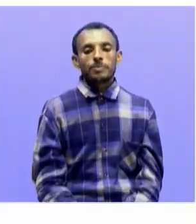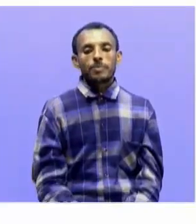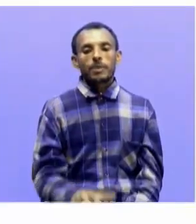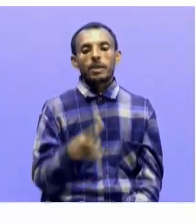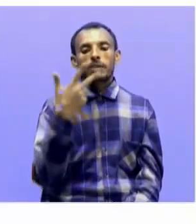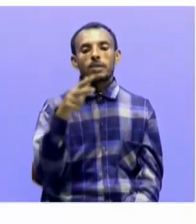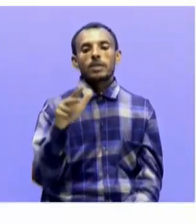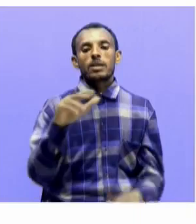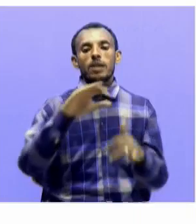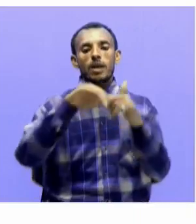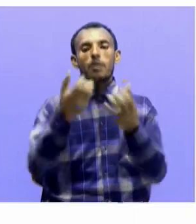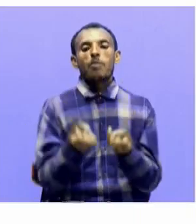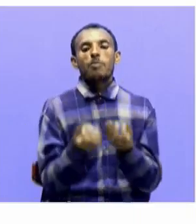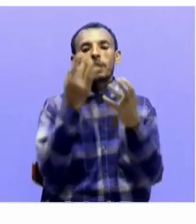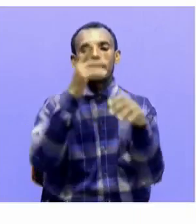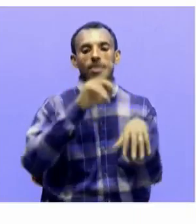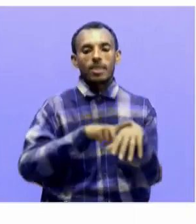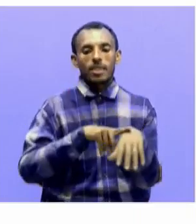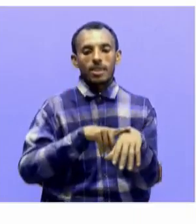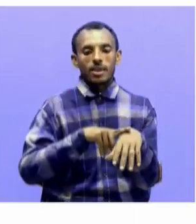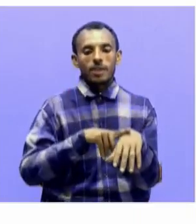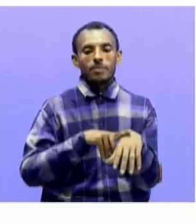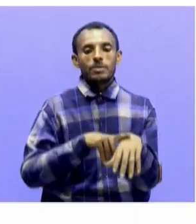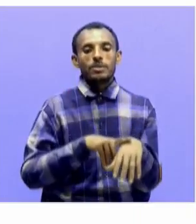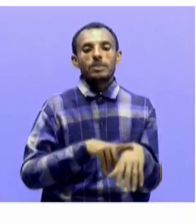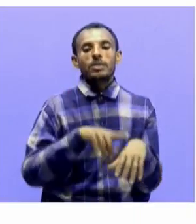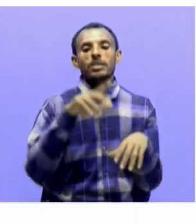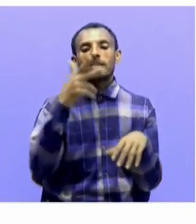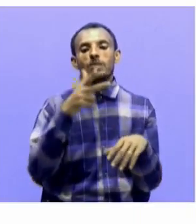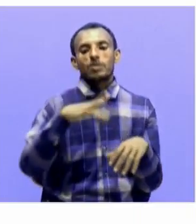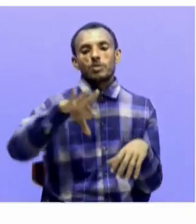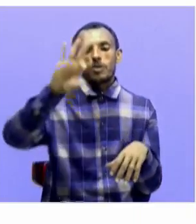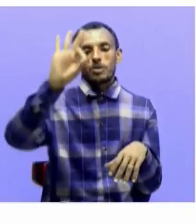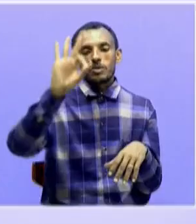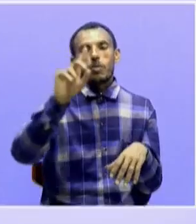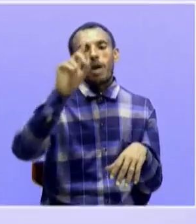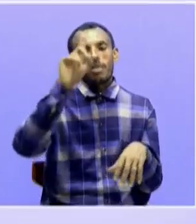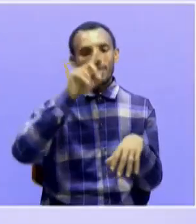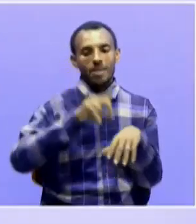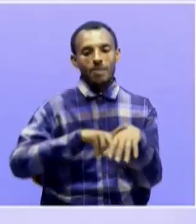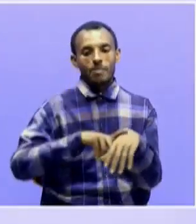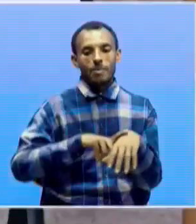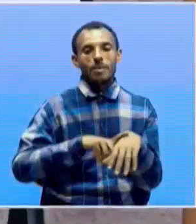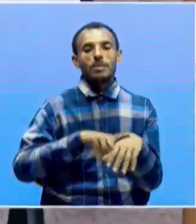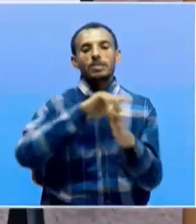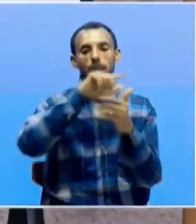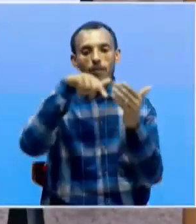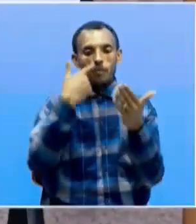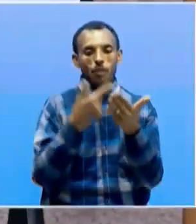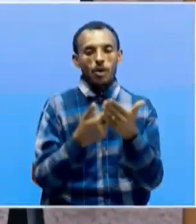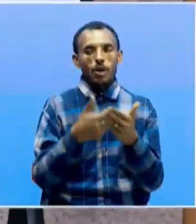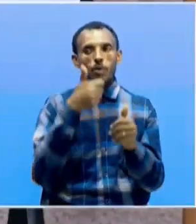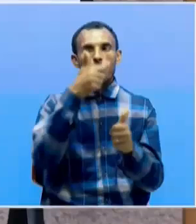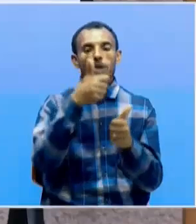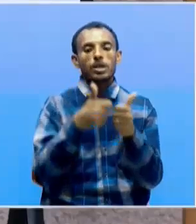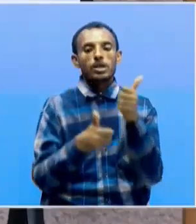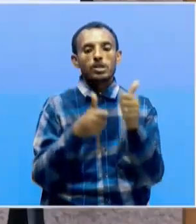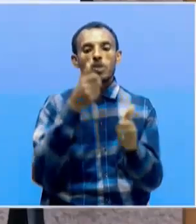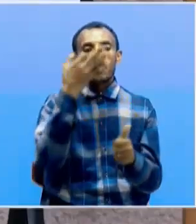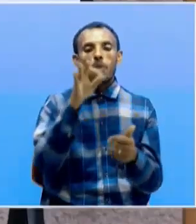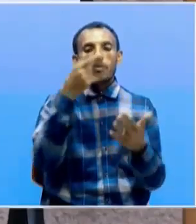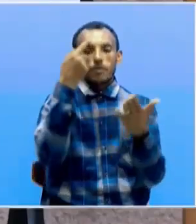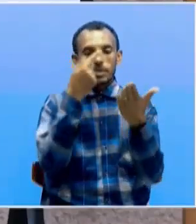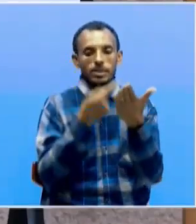13 appears how many times? 13 also appears once. Therefore, which of